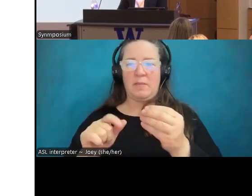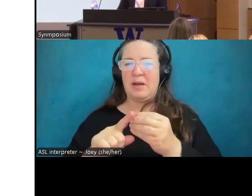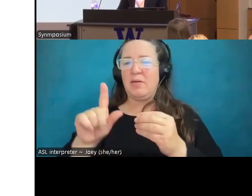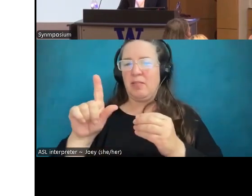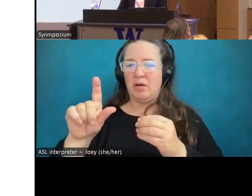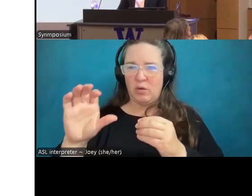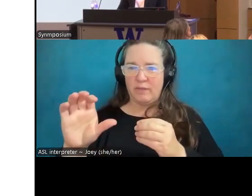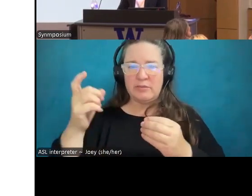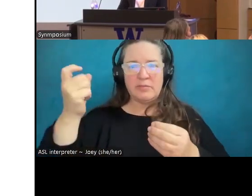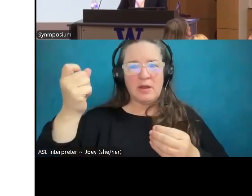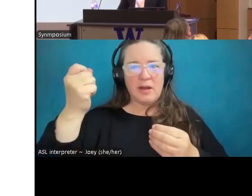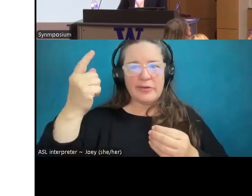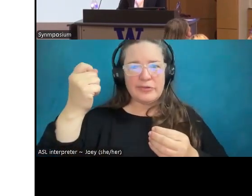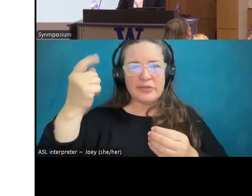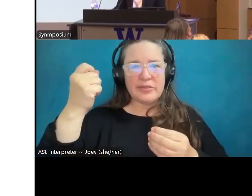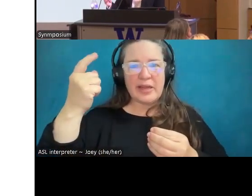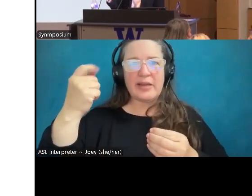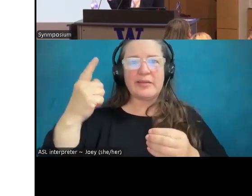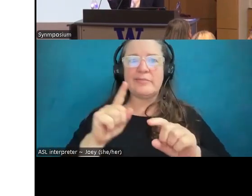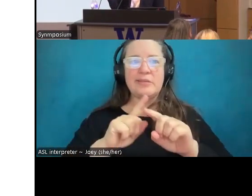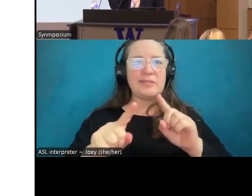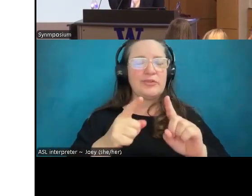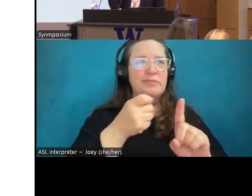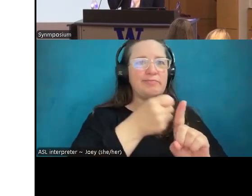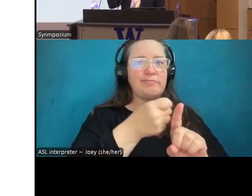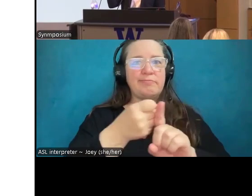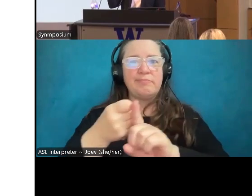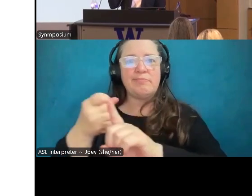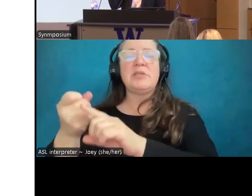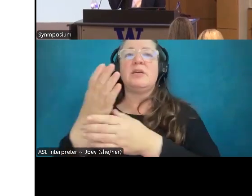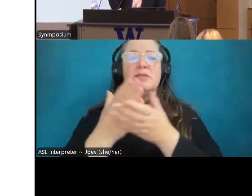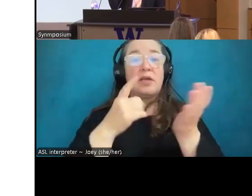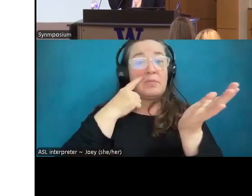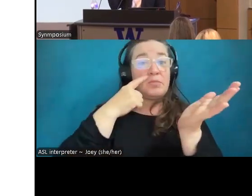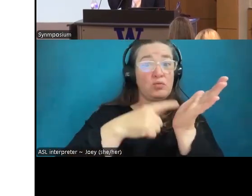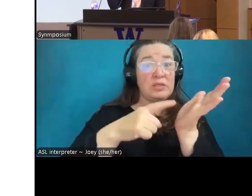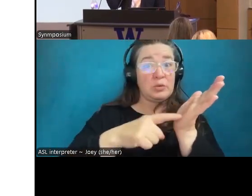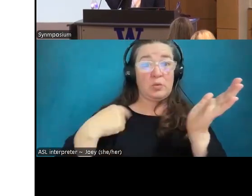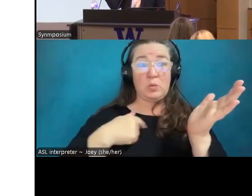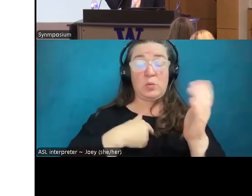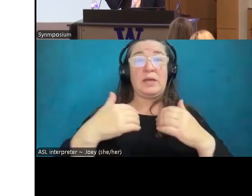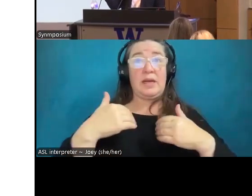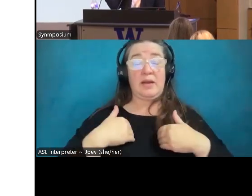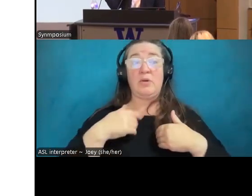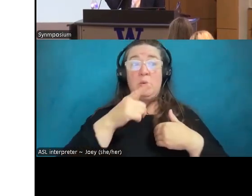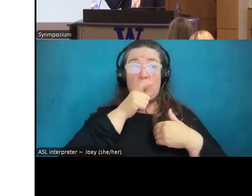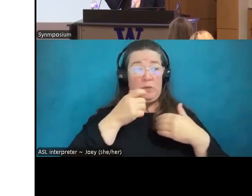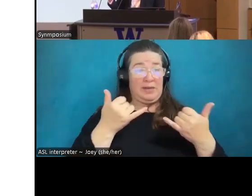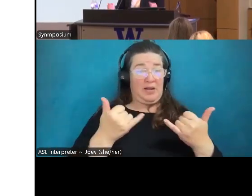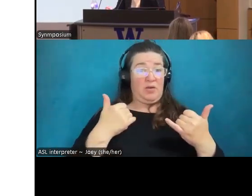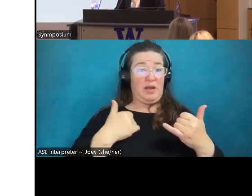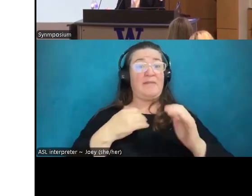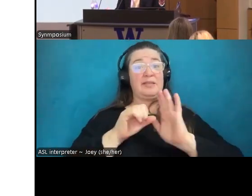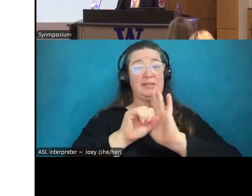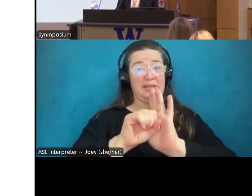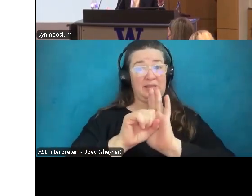reservoirs. Some of the studies that we have, we see that in those that currently have symptoms, there are some evidence of reservoirs,